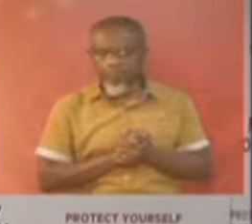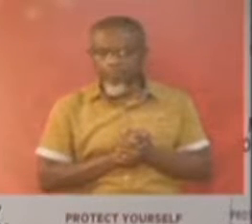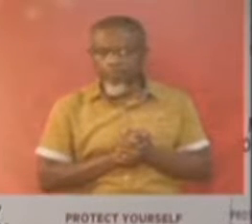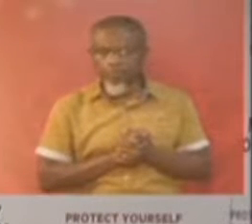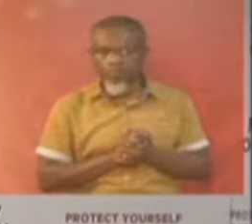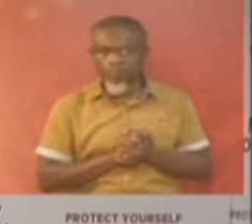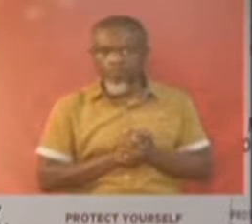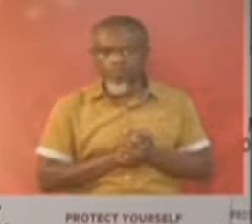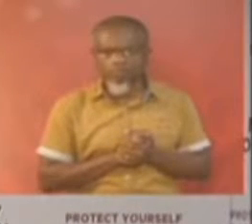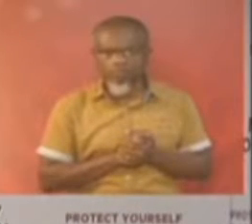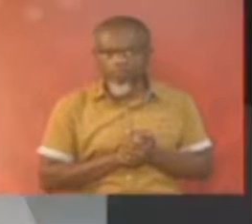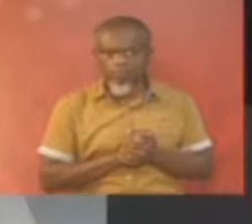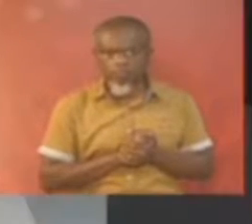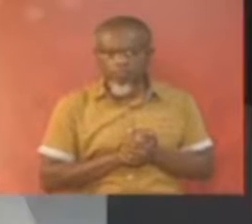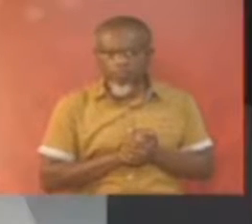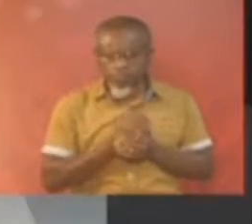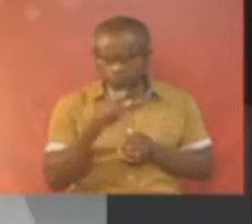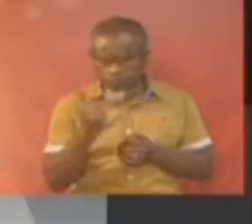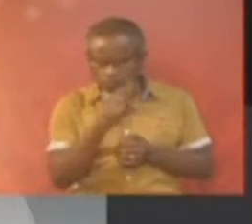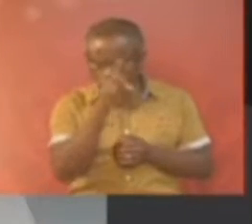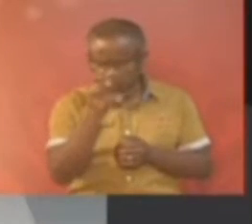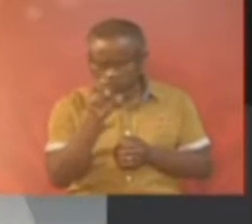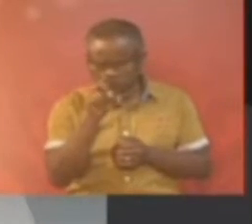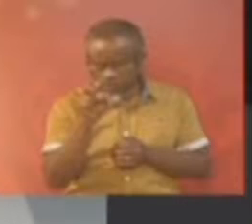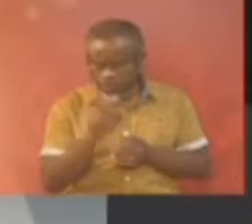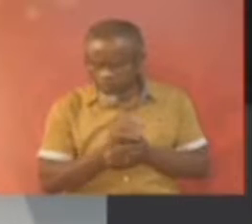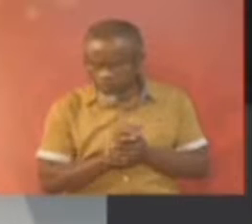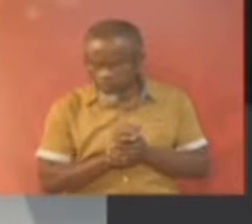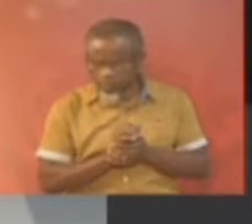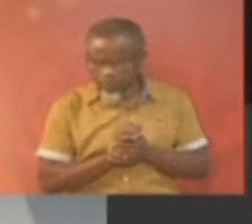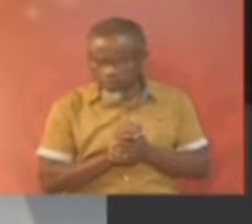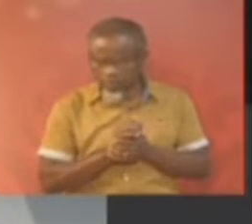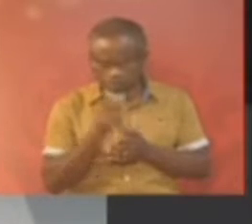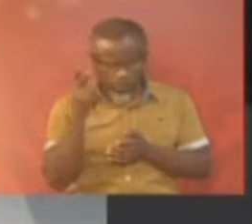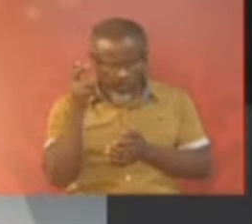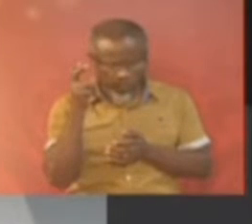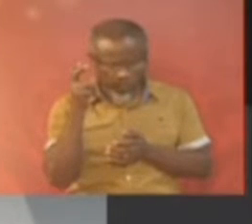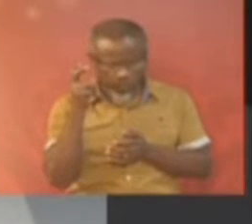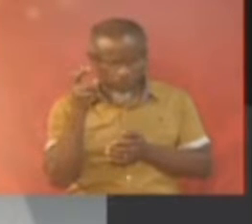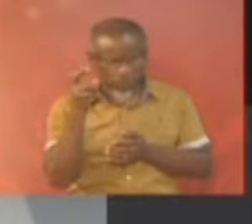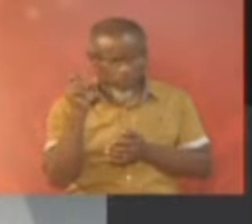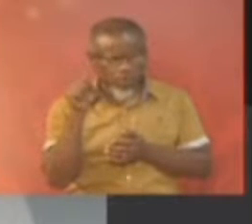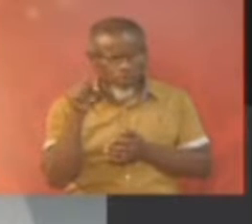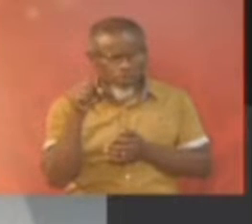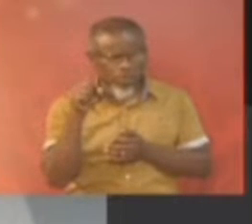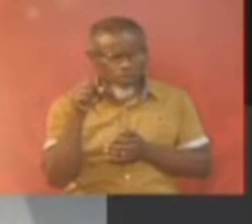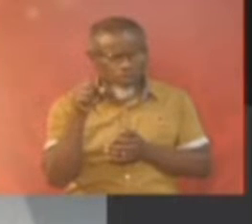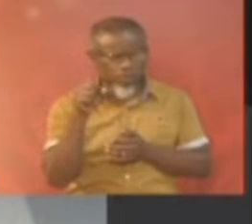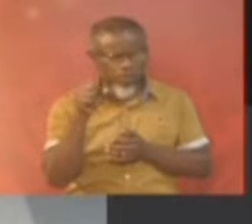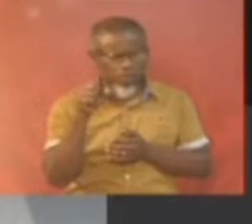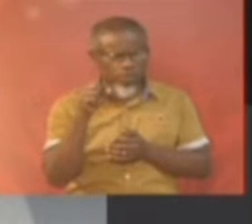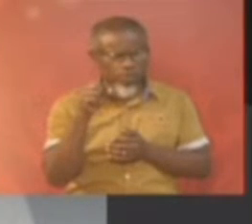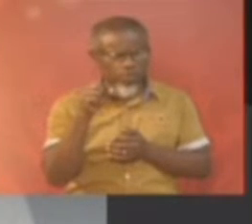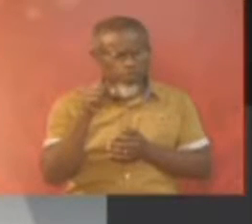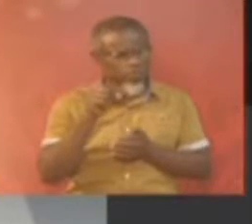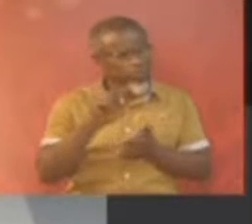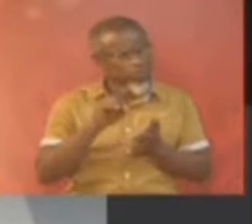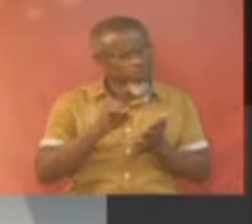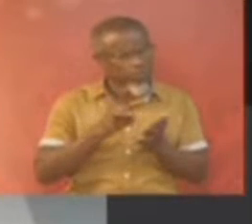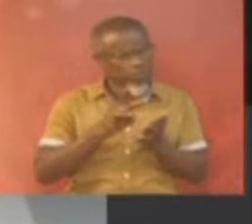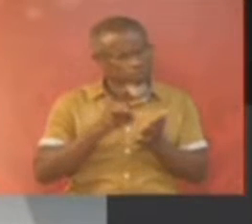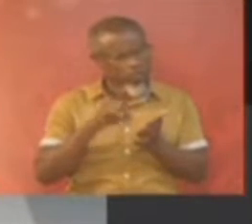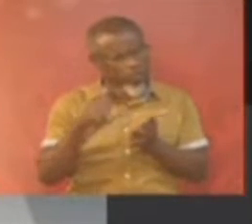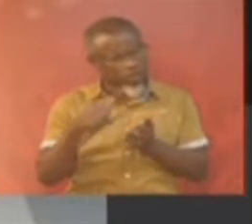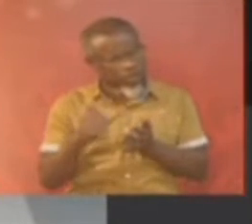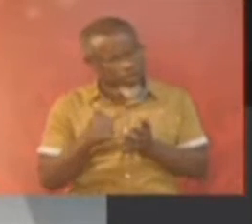Okay, I think his signal. Okay, all right. Hey, you hear me? Yes, we're hearing you. Okay, just something off topic of COVID-19. About a